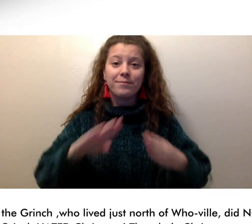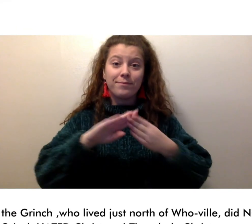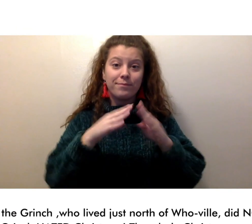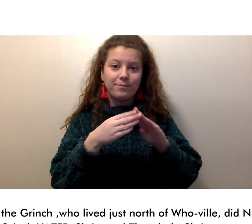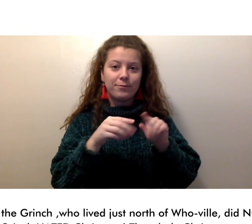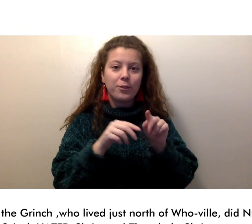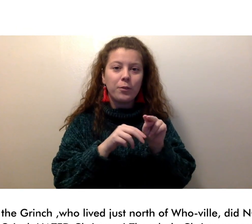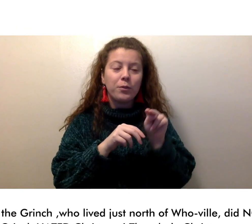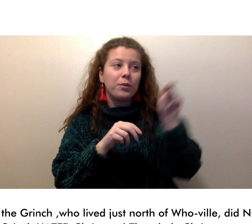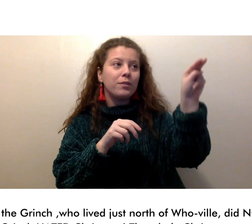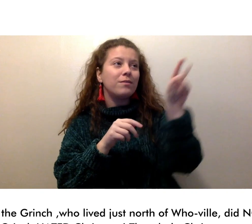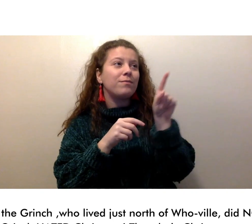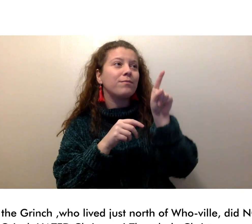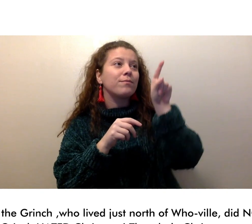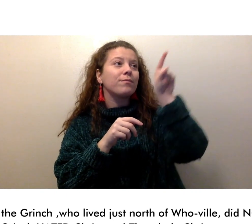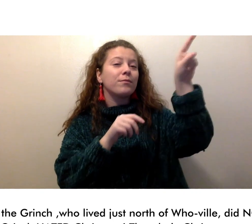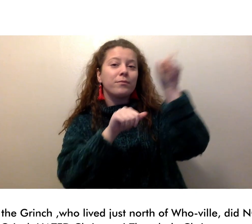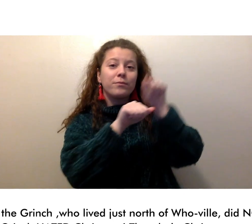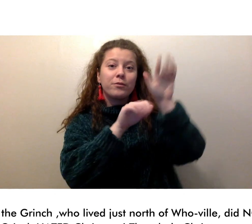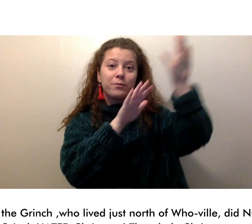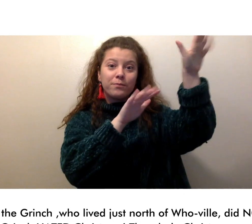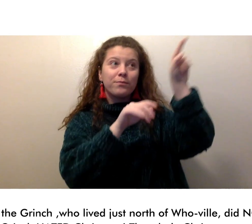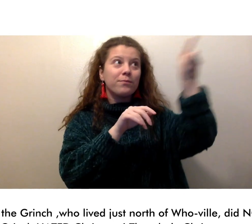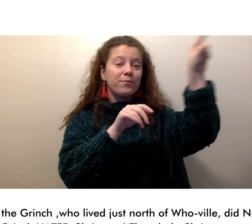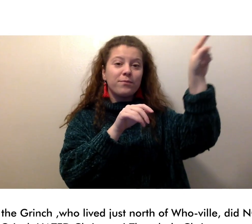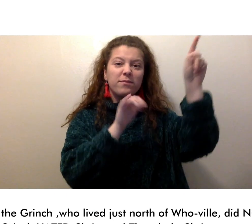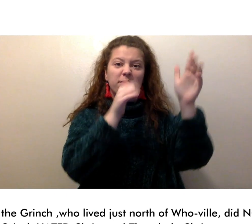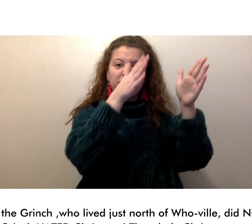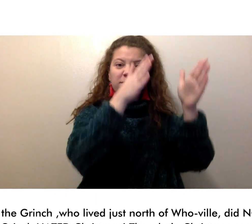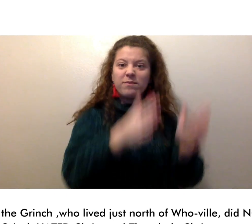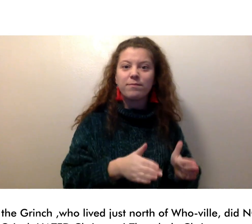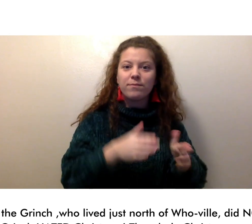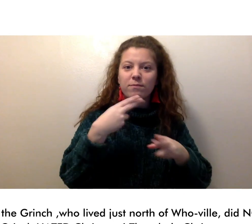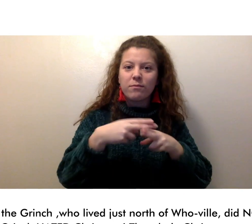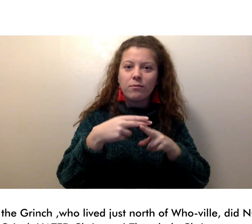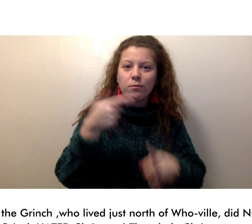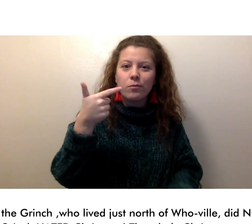But the Grinch, who lived just north of Whoville, did not.